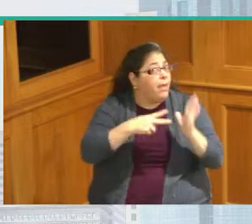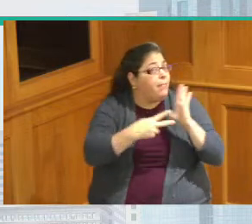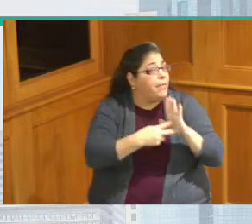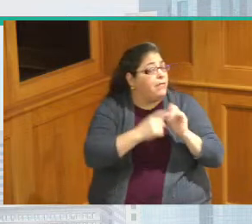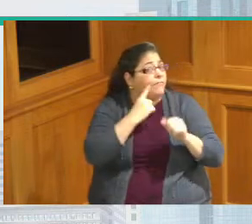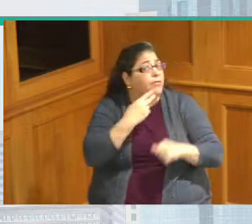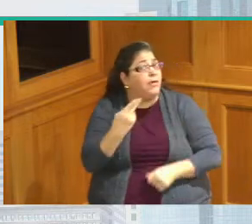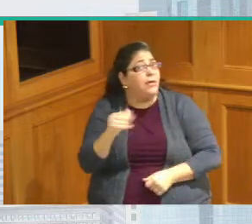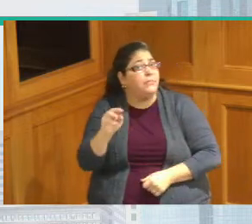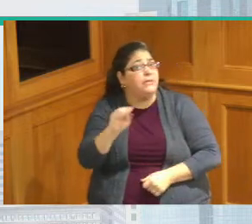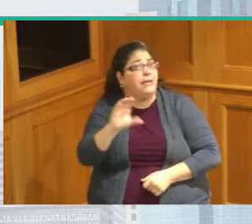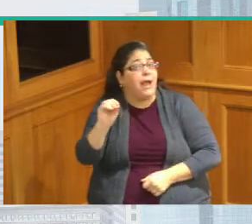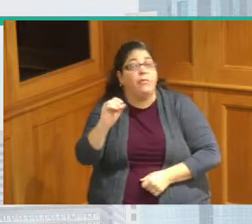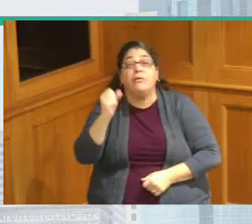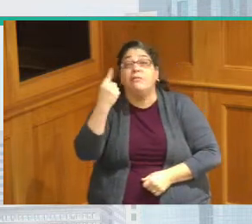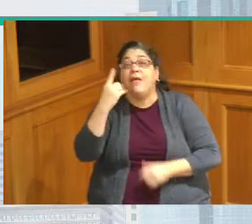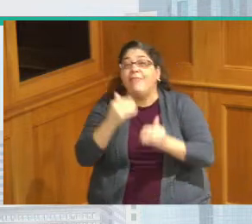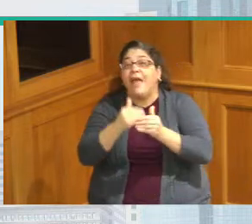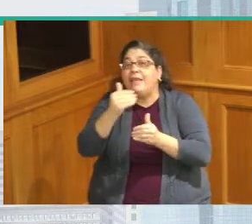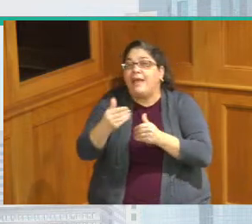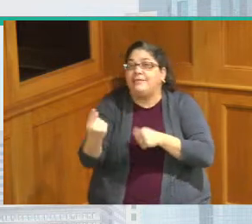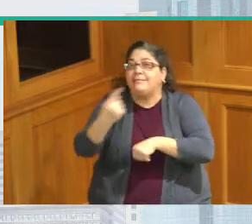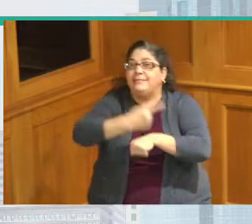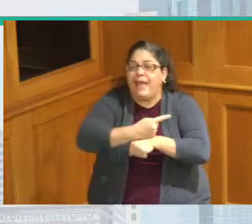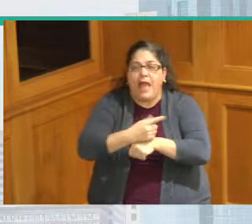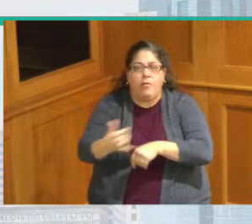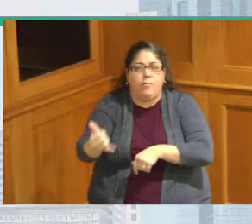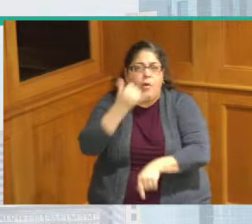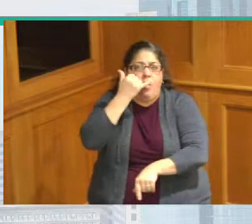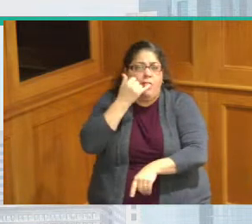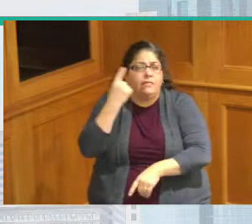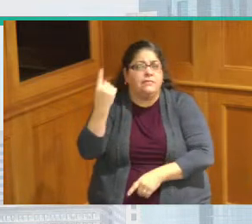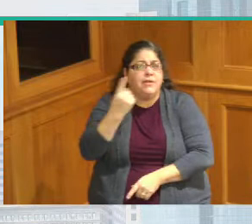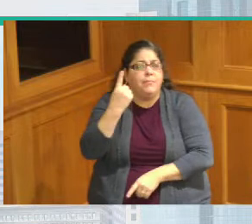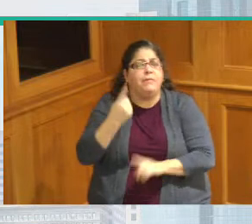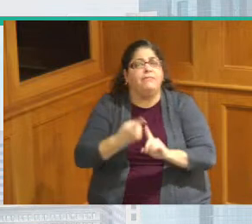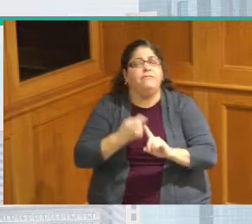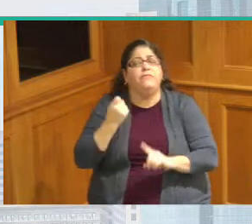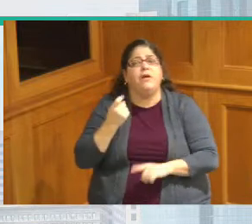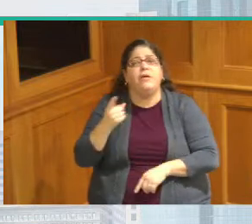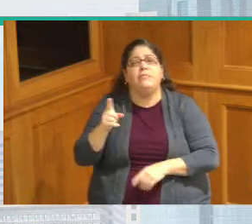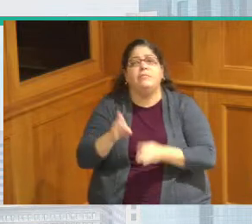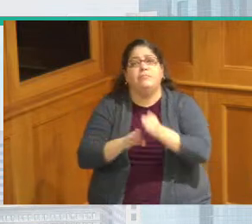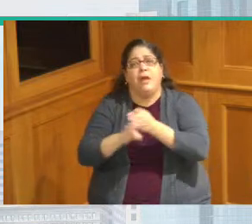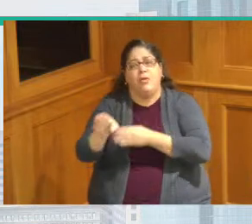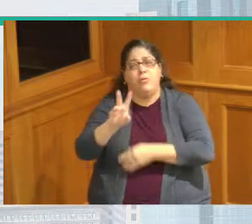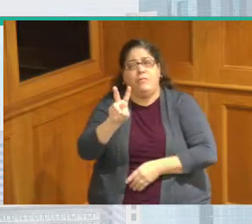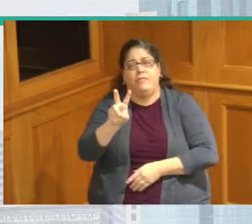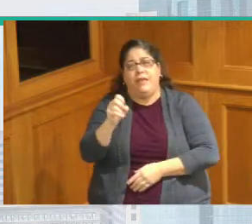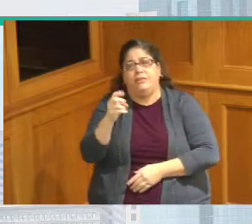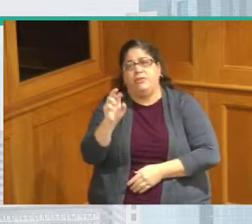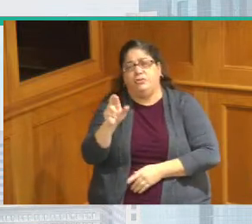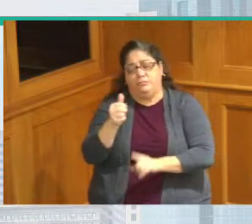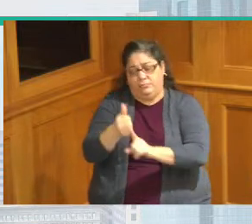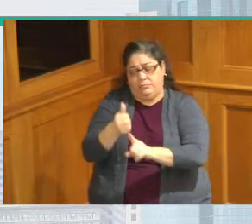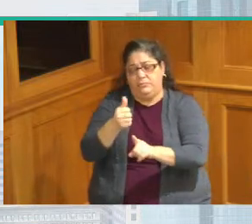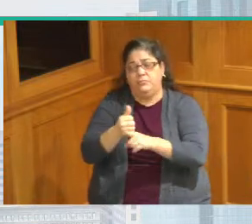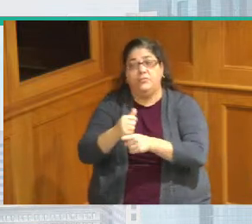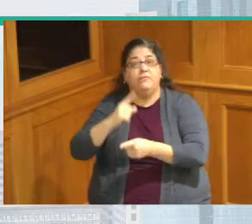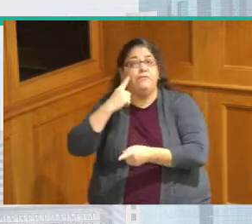I got a call the next day after I presented that to you from a minority vendor who does